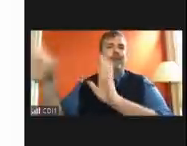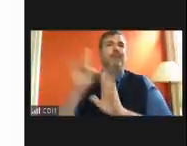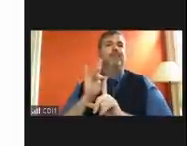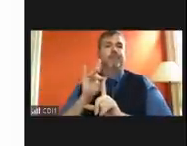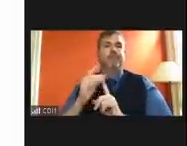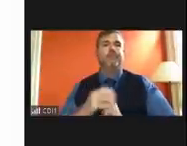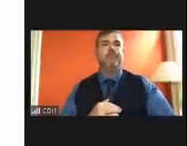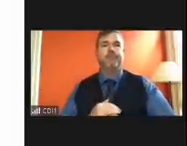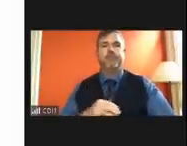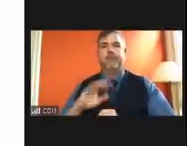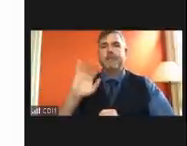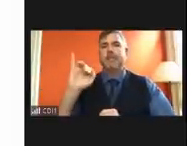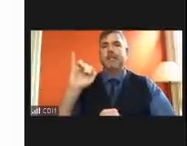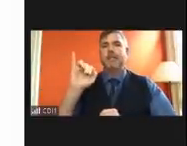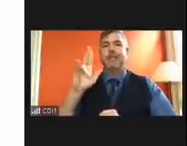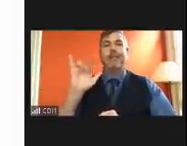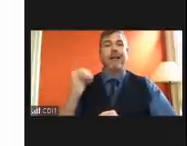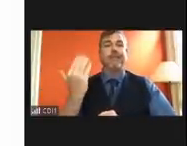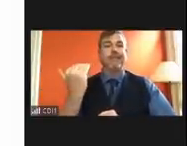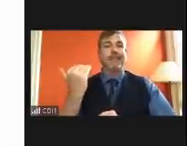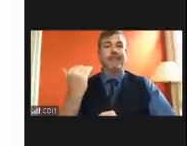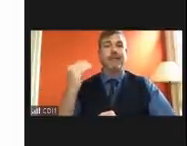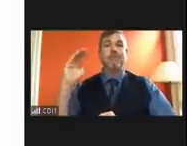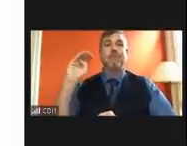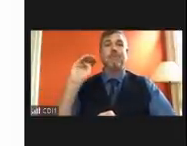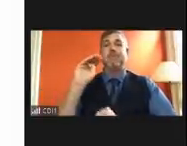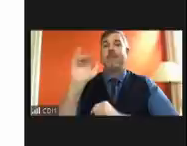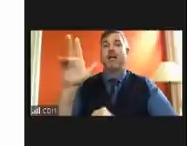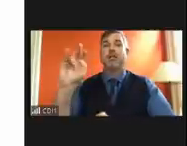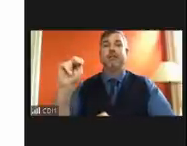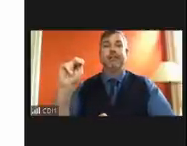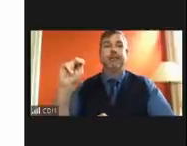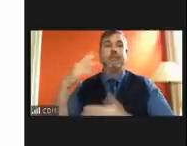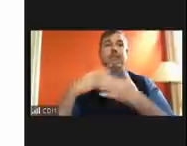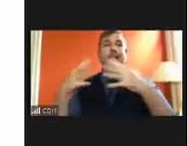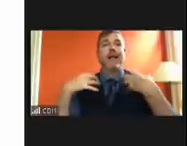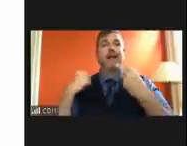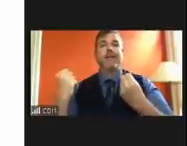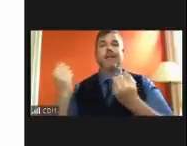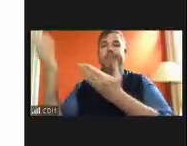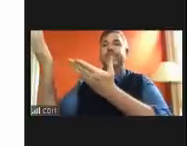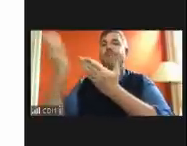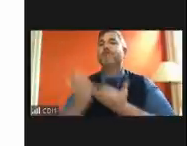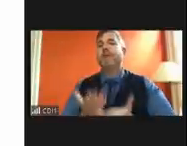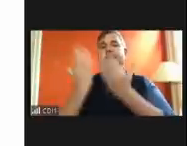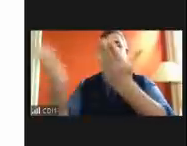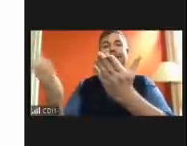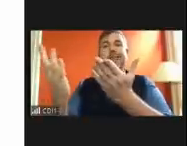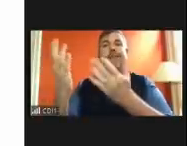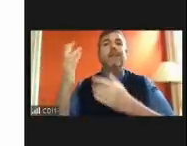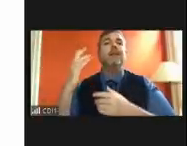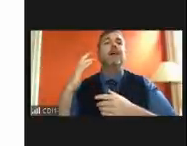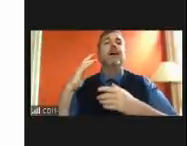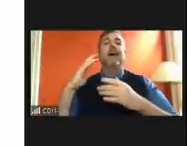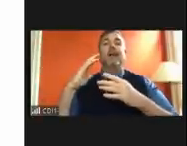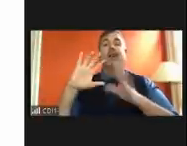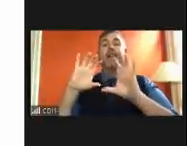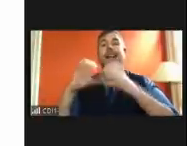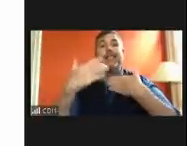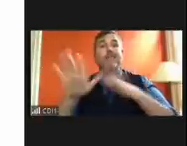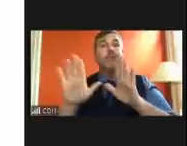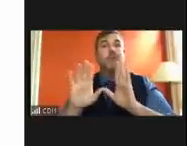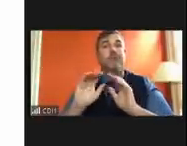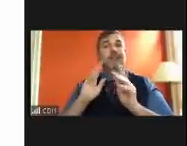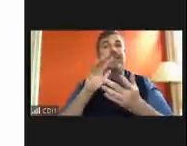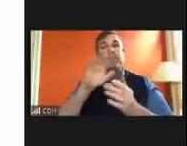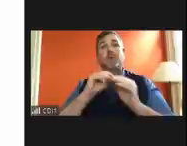to recommend deferring in-classroom learning until after Labor Day. In mid-June, we had made a recommendation that we would